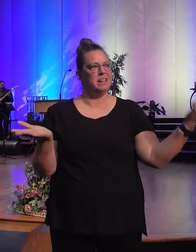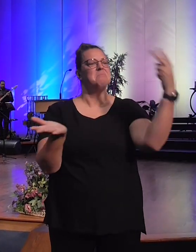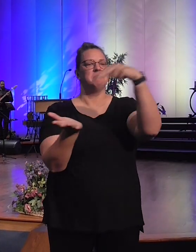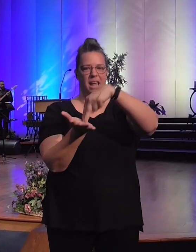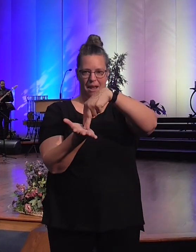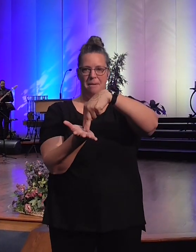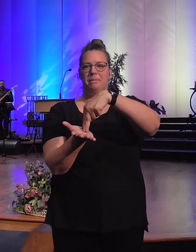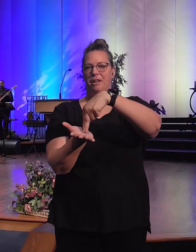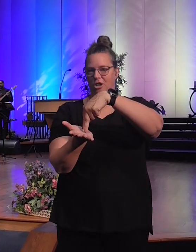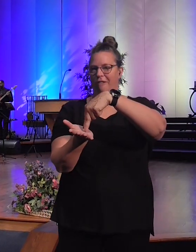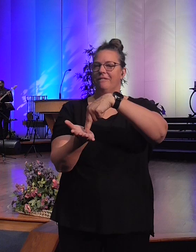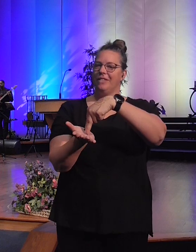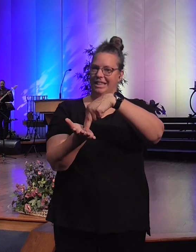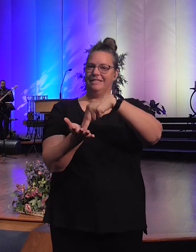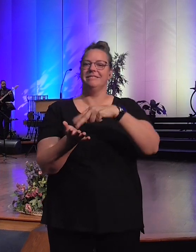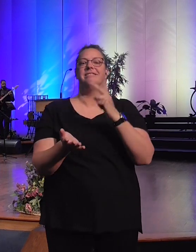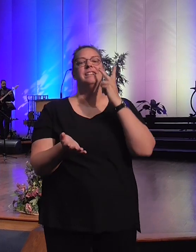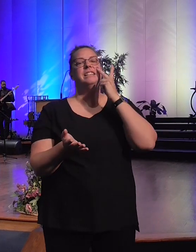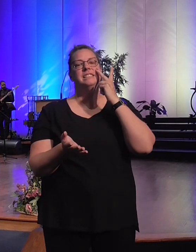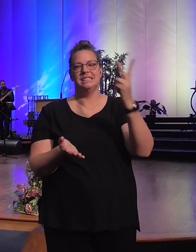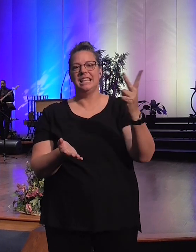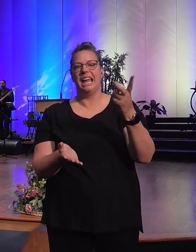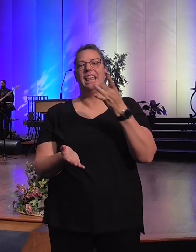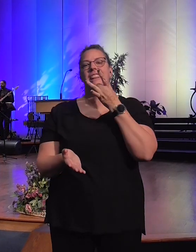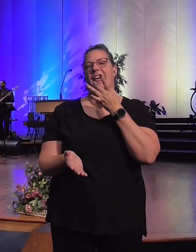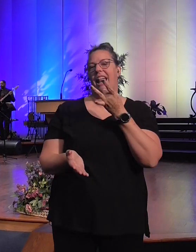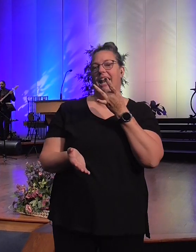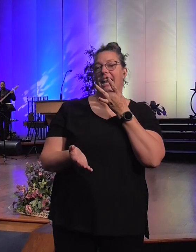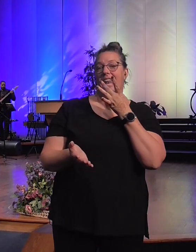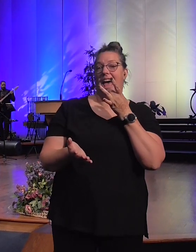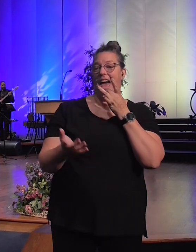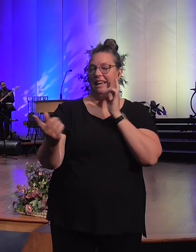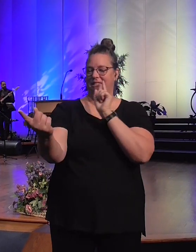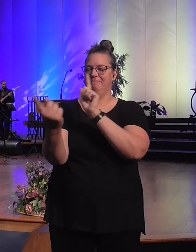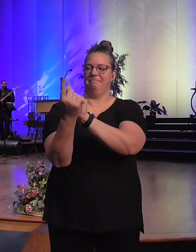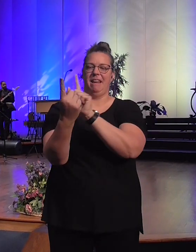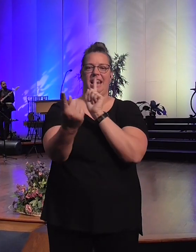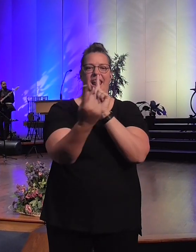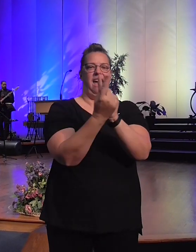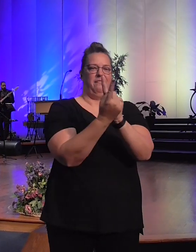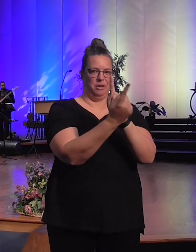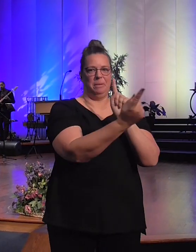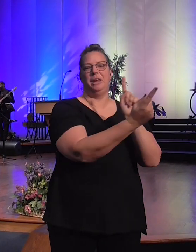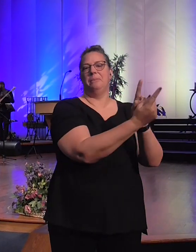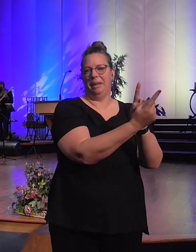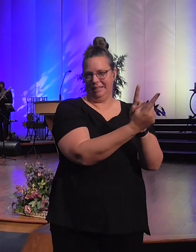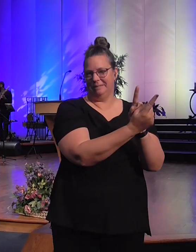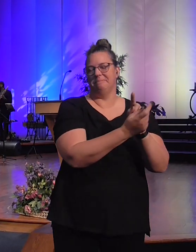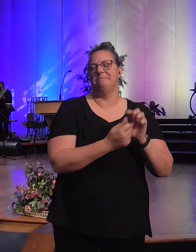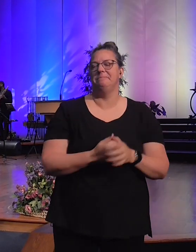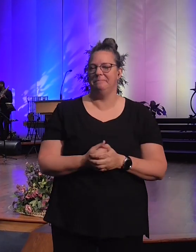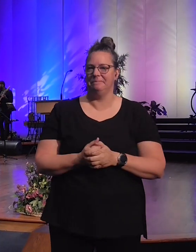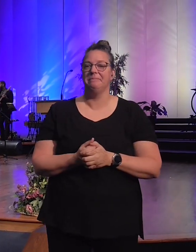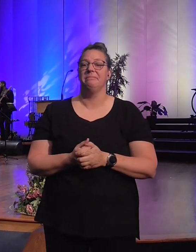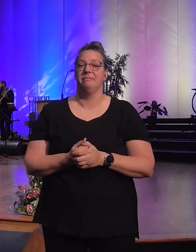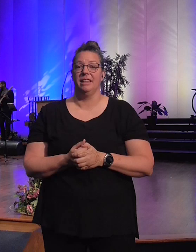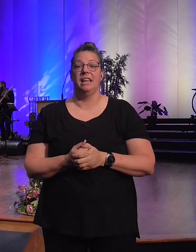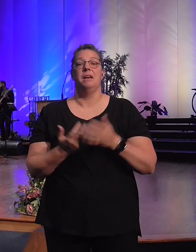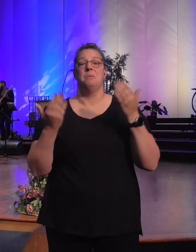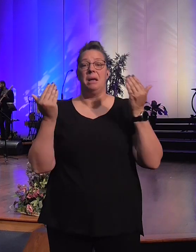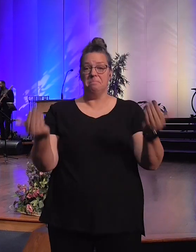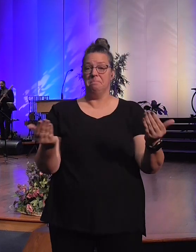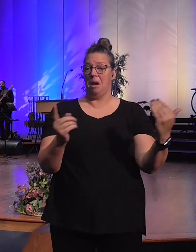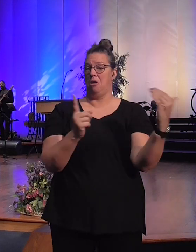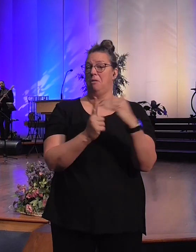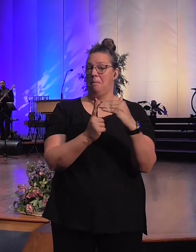Everybody, get up on your feet. See the light in everybody you meet. Let us